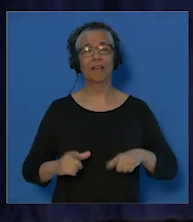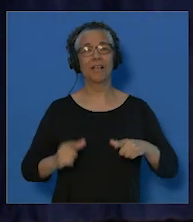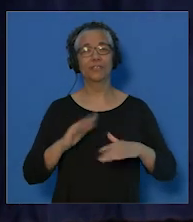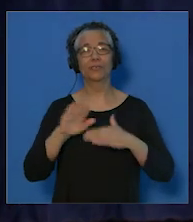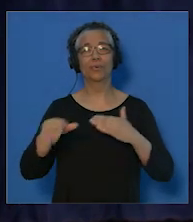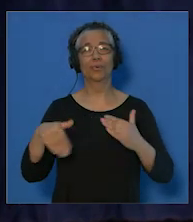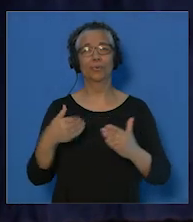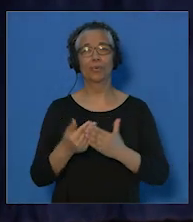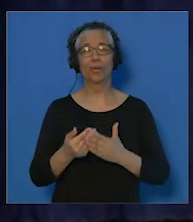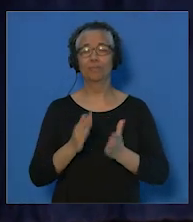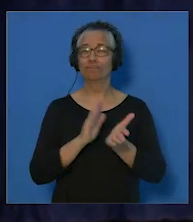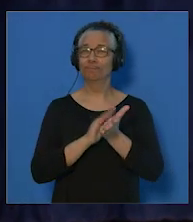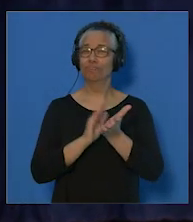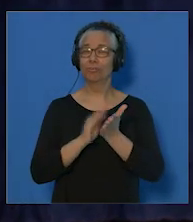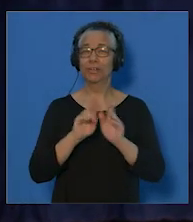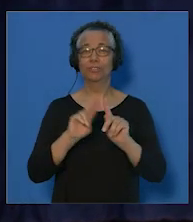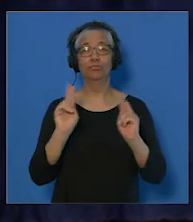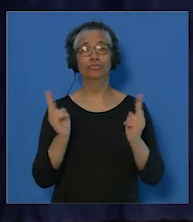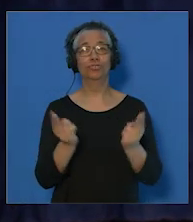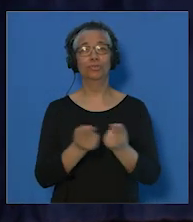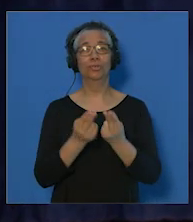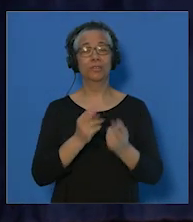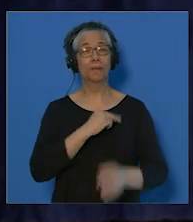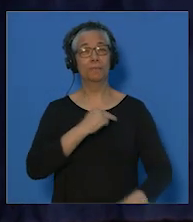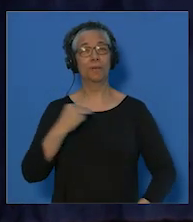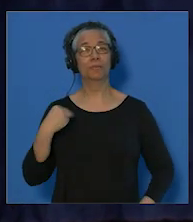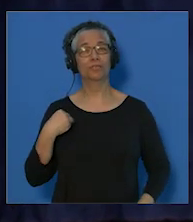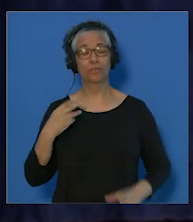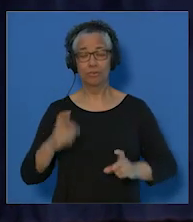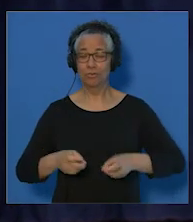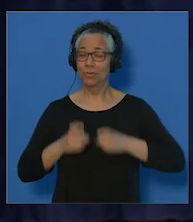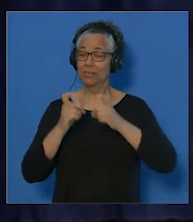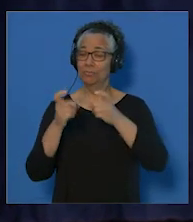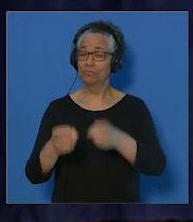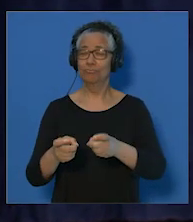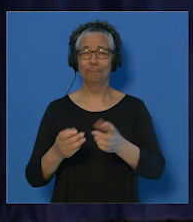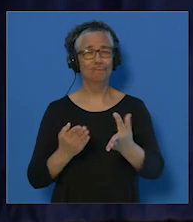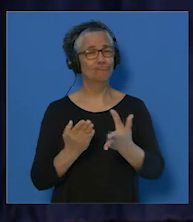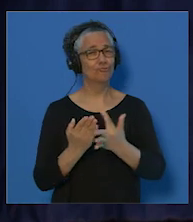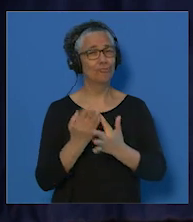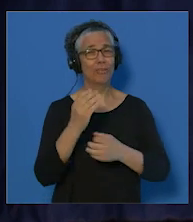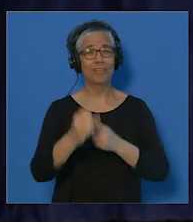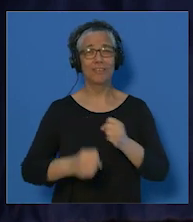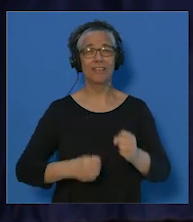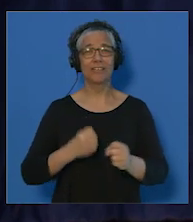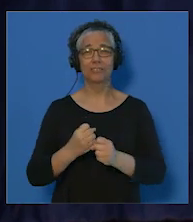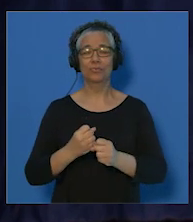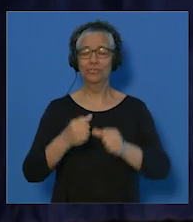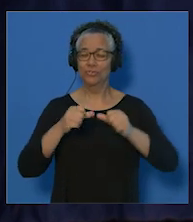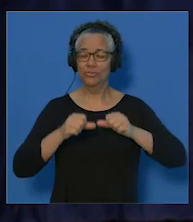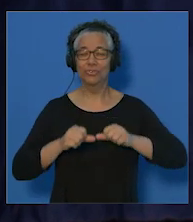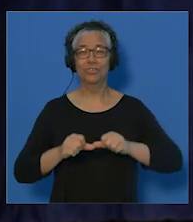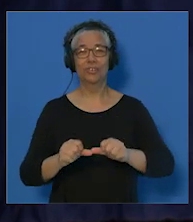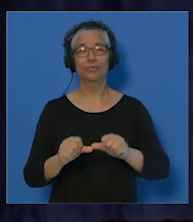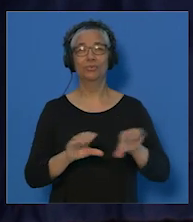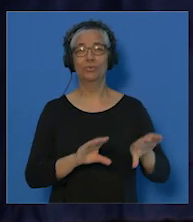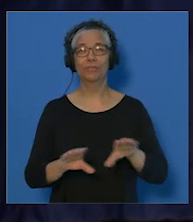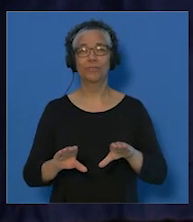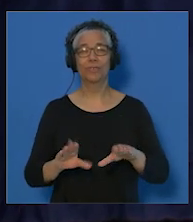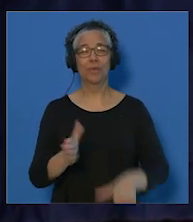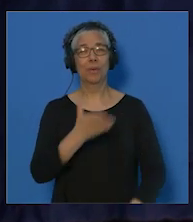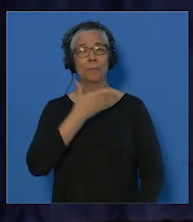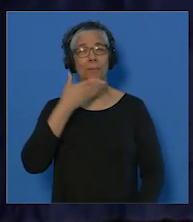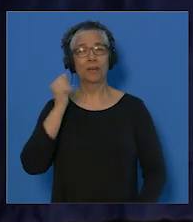unions and their members for the contribution you have made over the years, and the contribution you continue to make for the betterment of